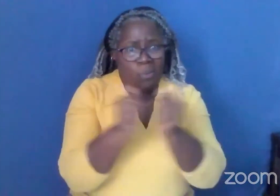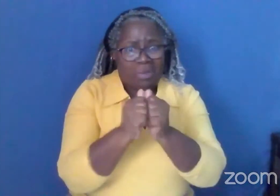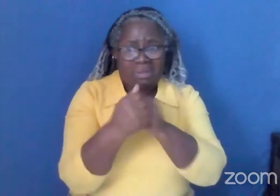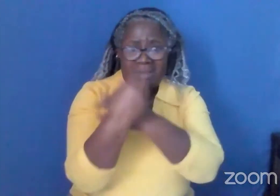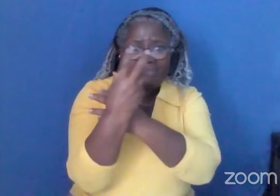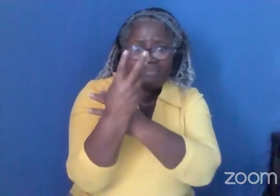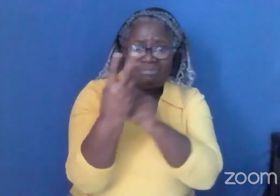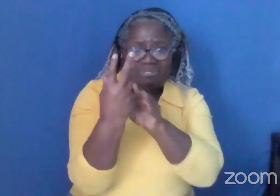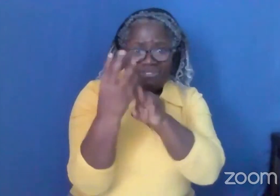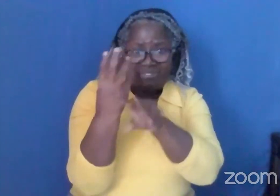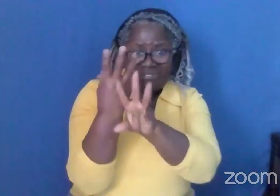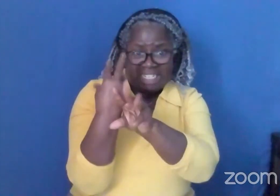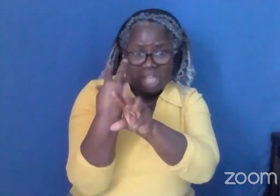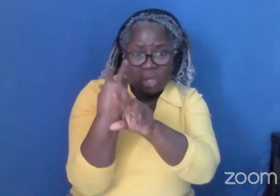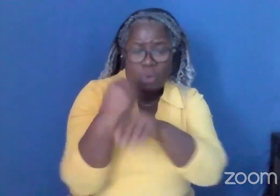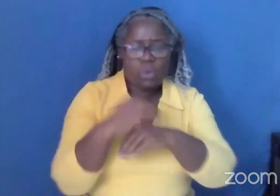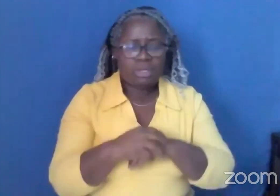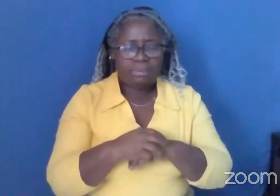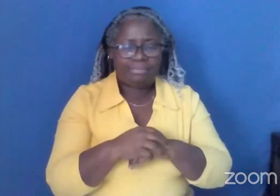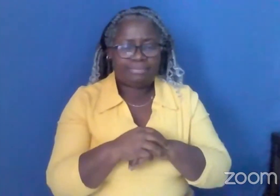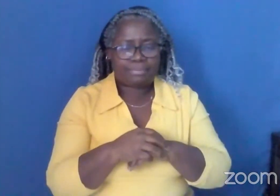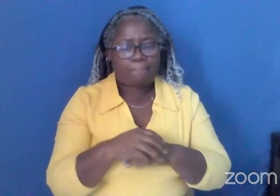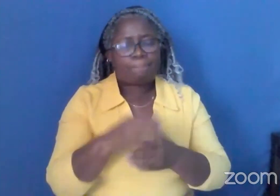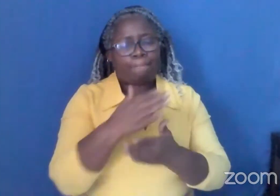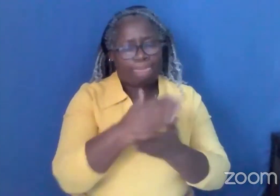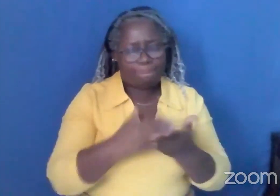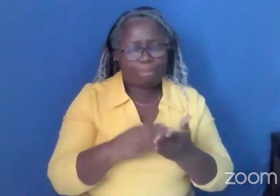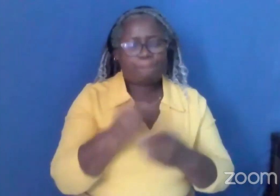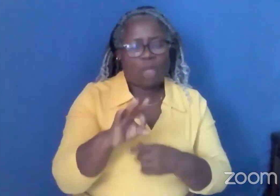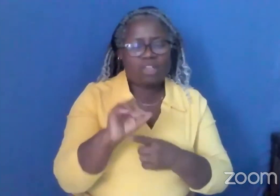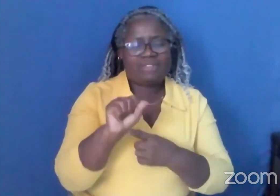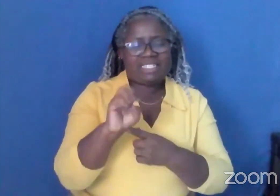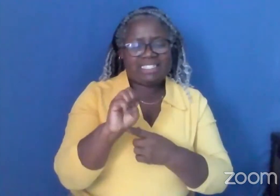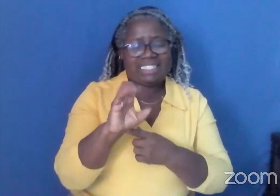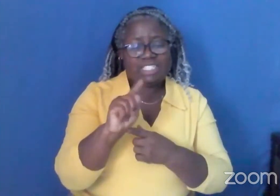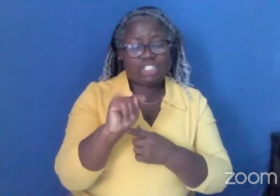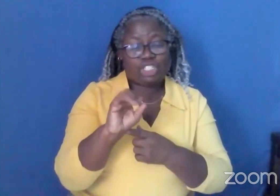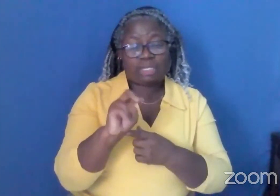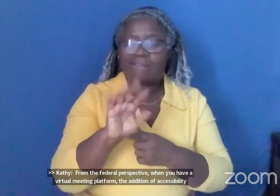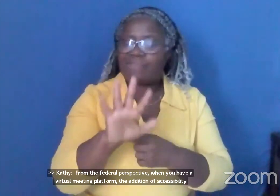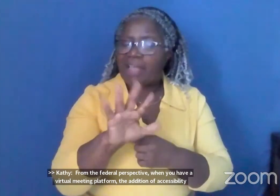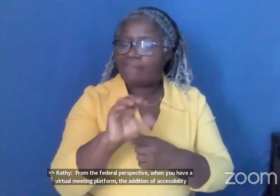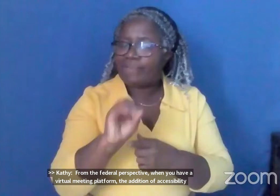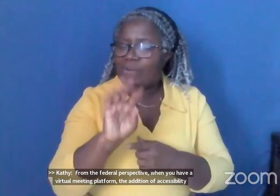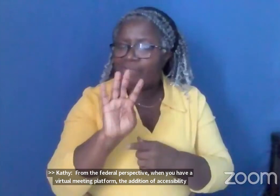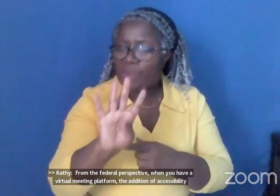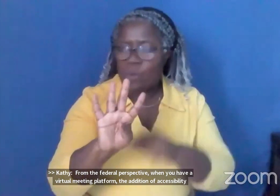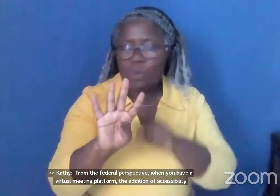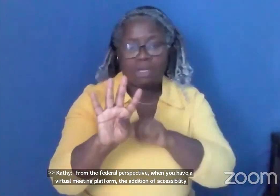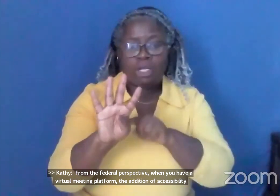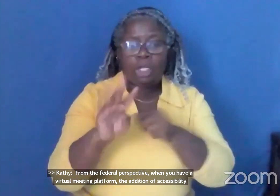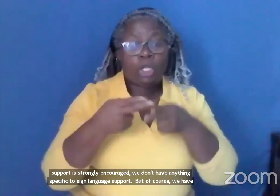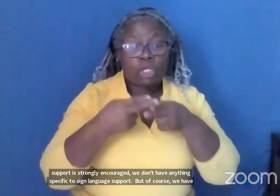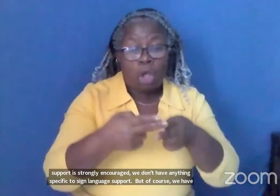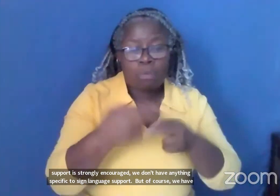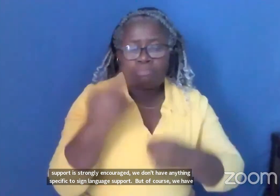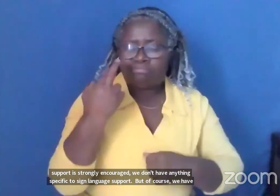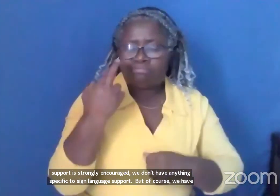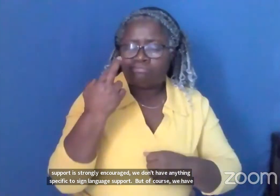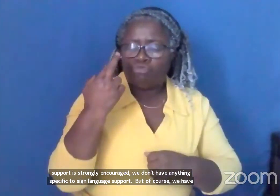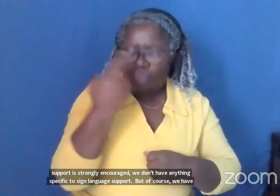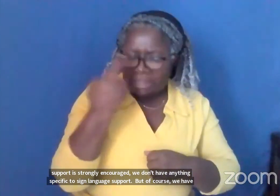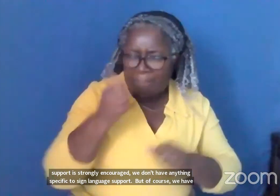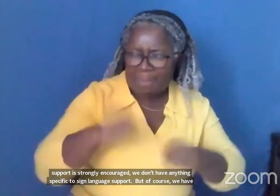the Section 504 reasonable accommodation requirements. But certainly the ICT should